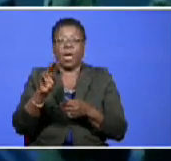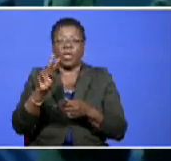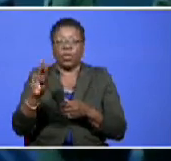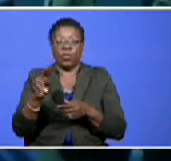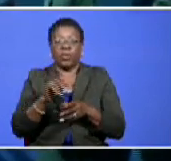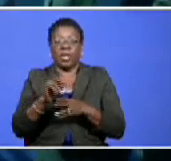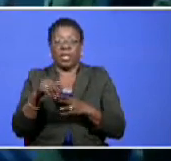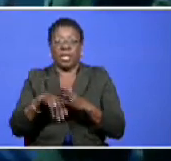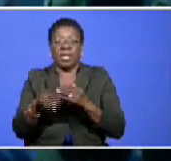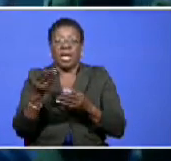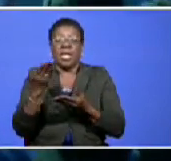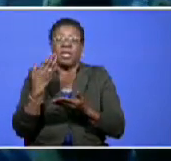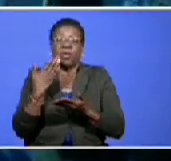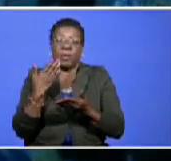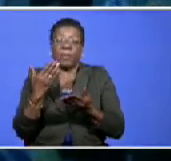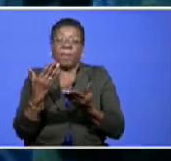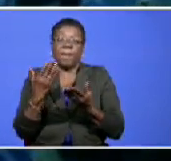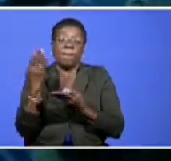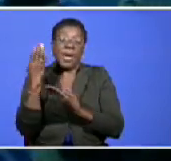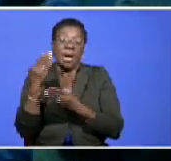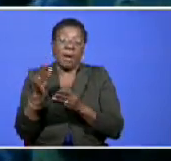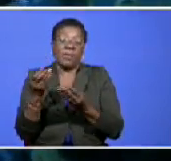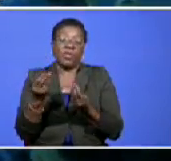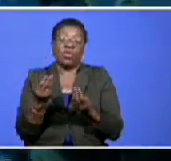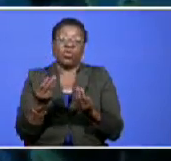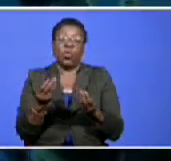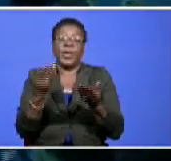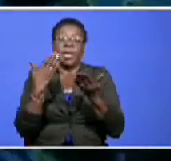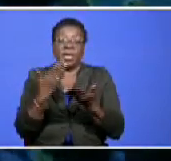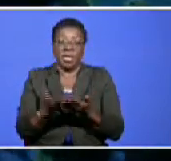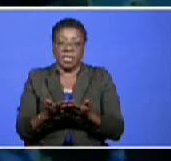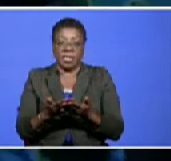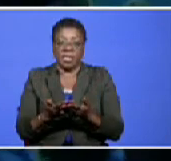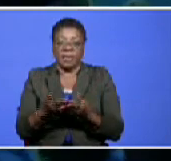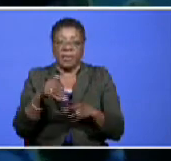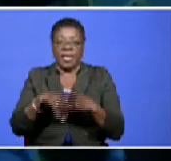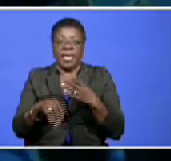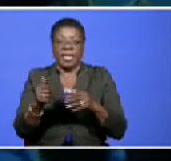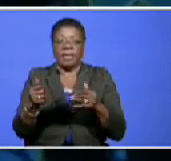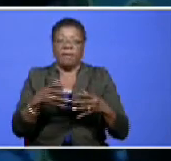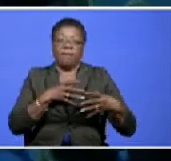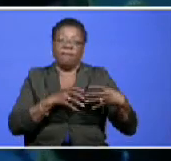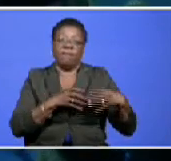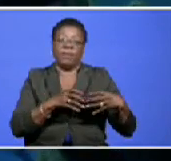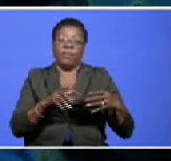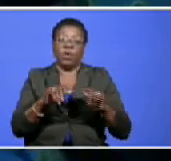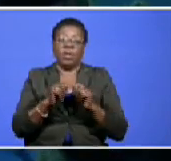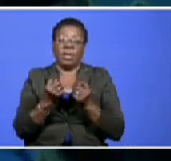looking in good shape as they try to move up to Group B. That will do it from out here for right now. We're going